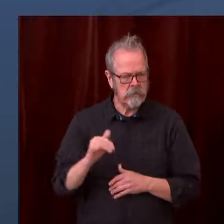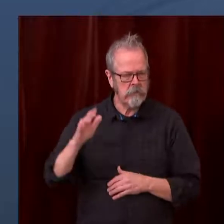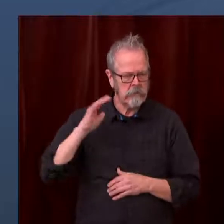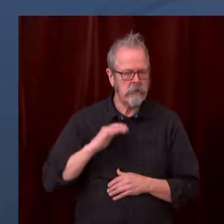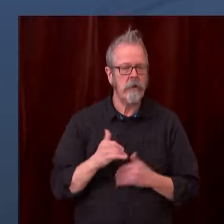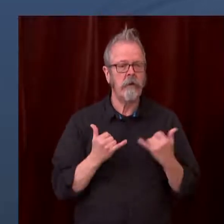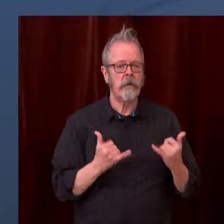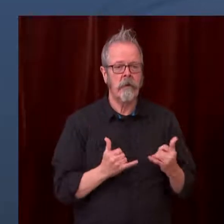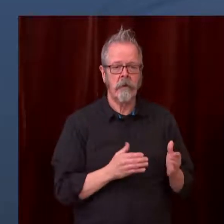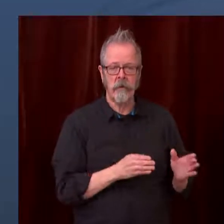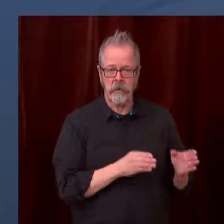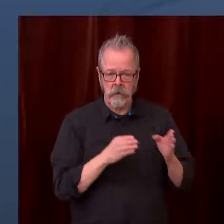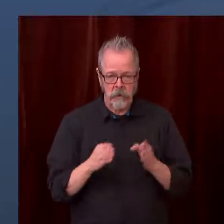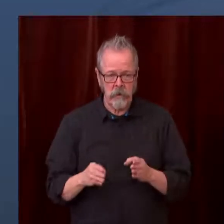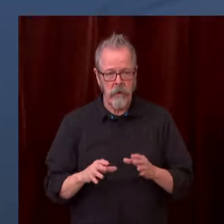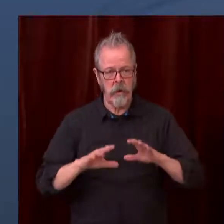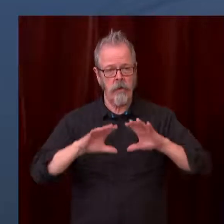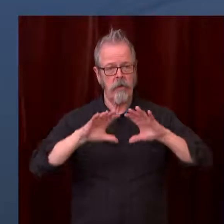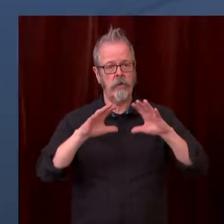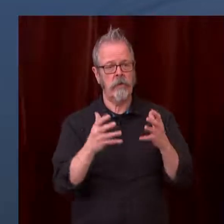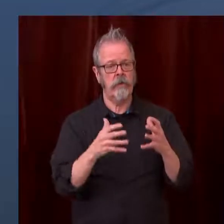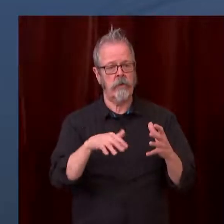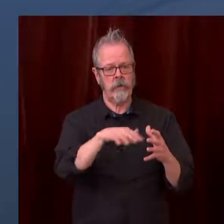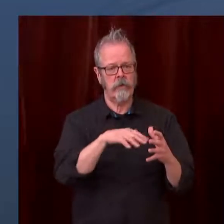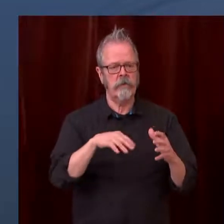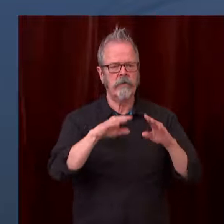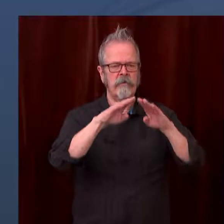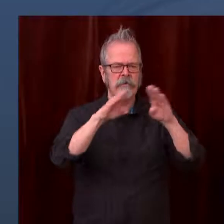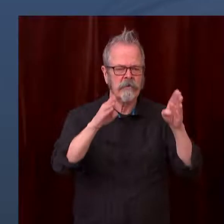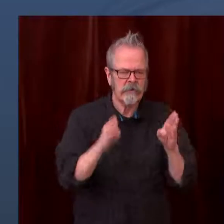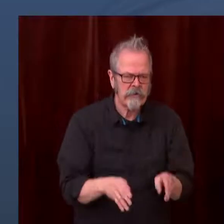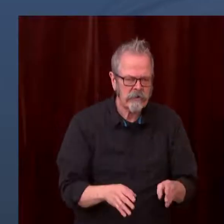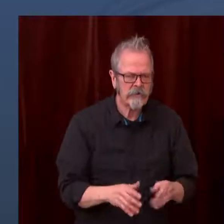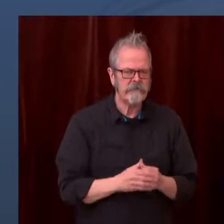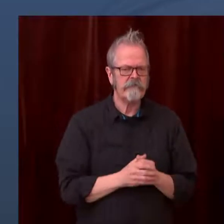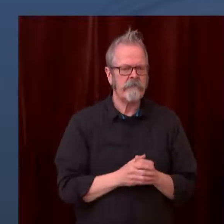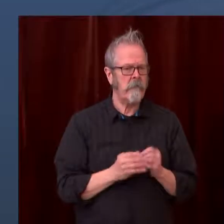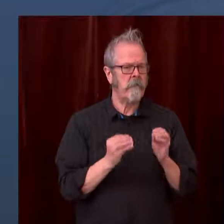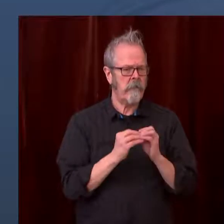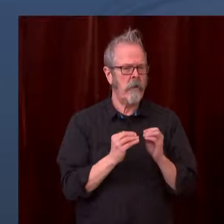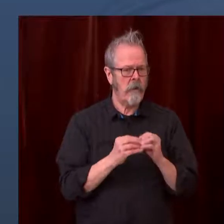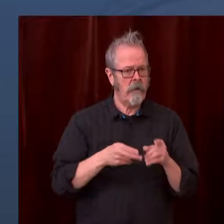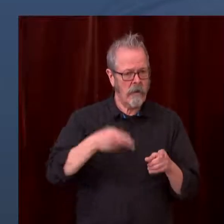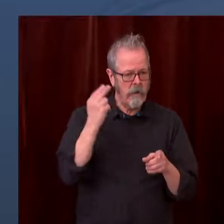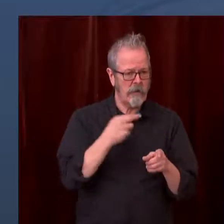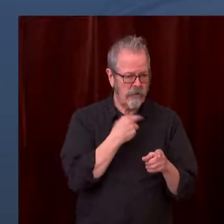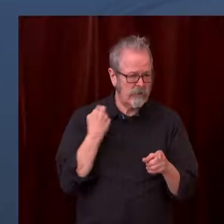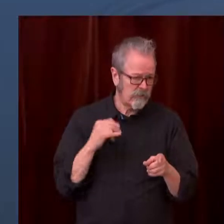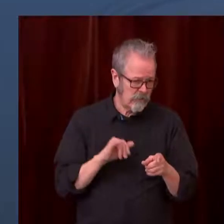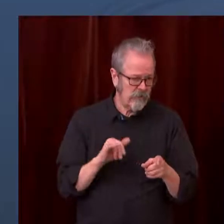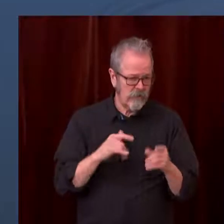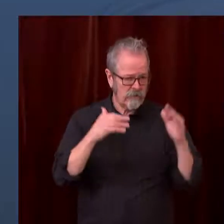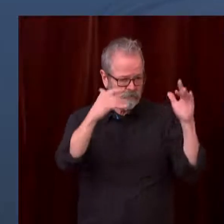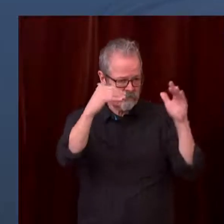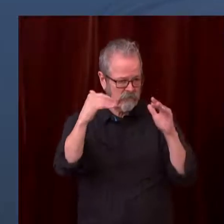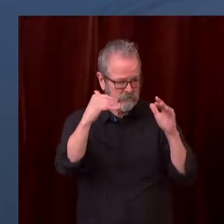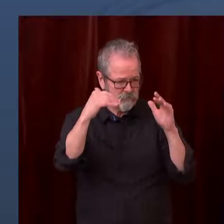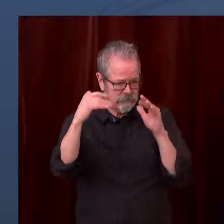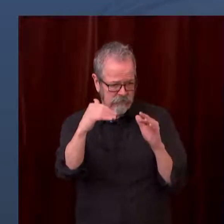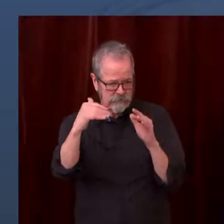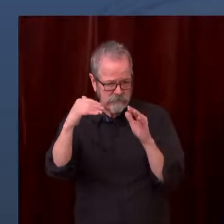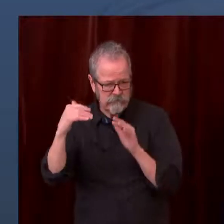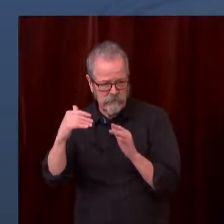exposure risk. And our data across the state as well as across the country tells us that these workers, these